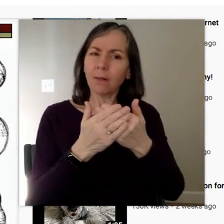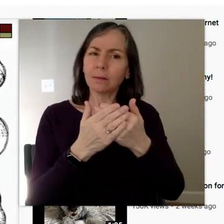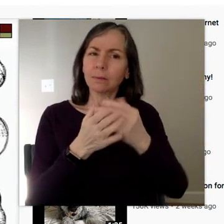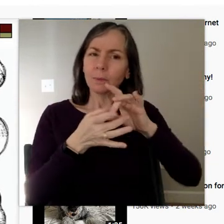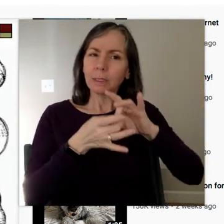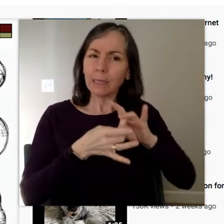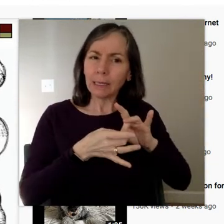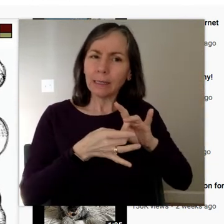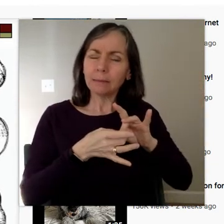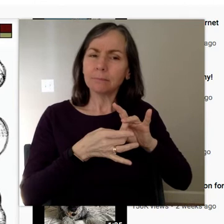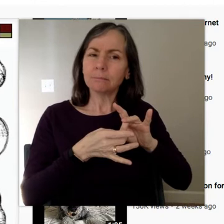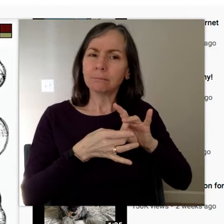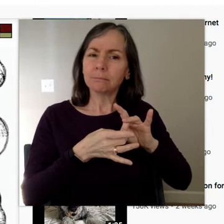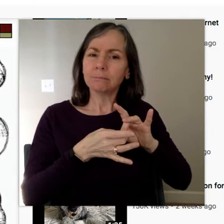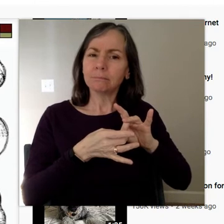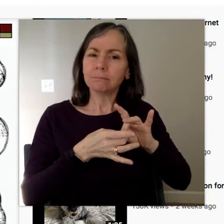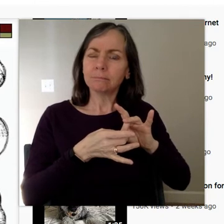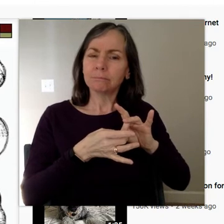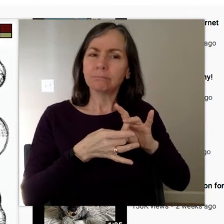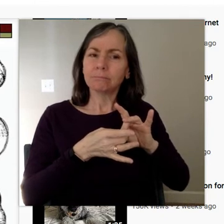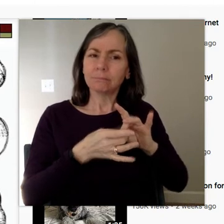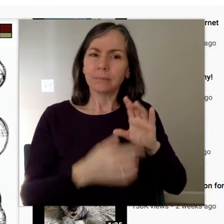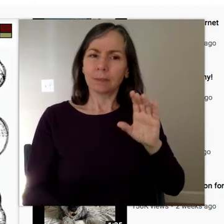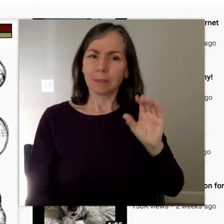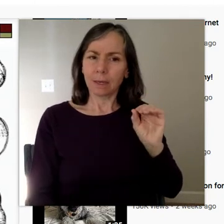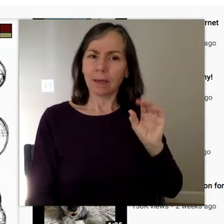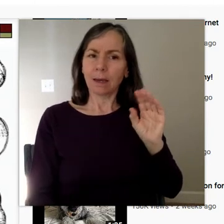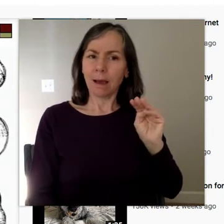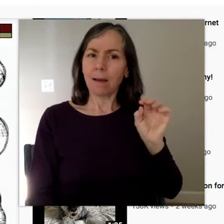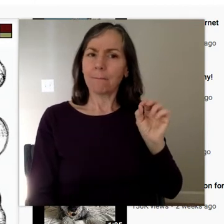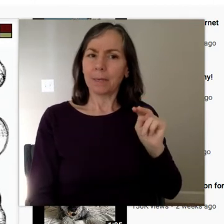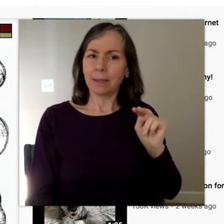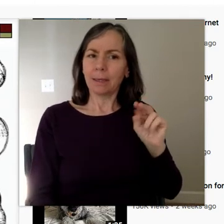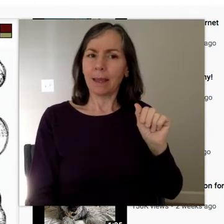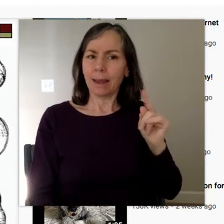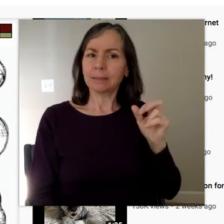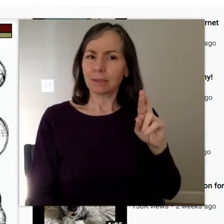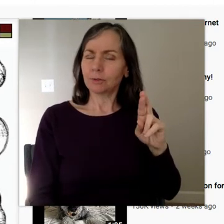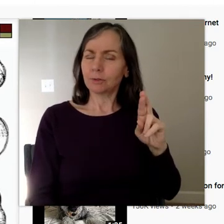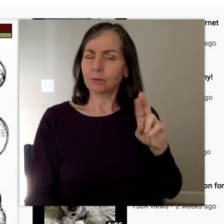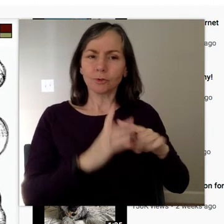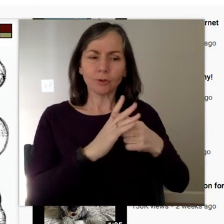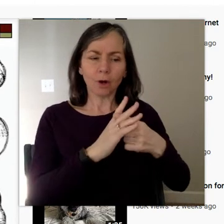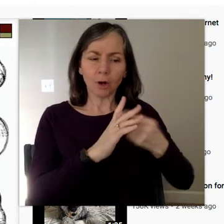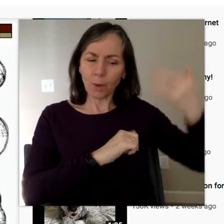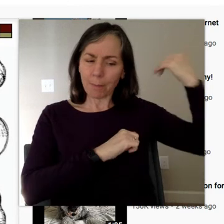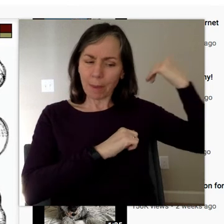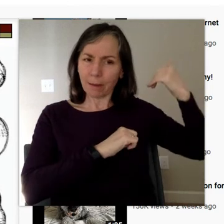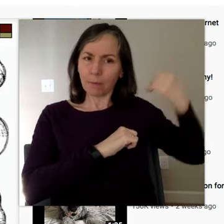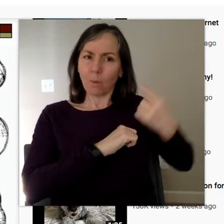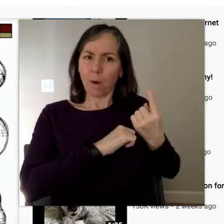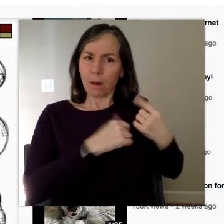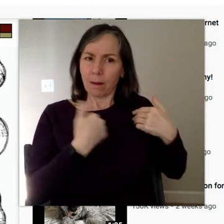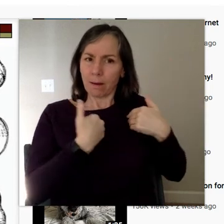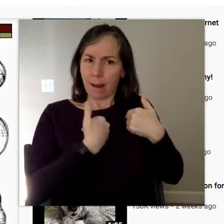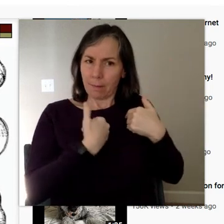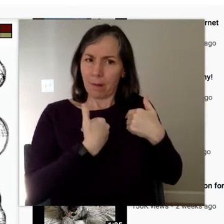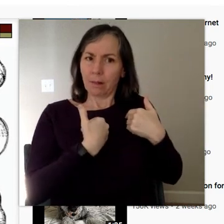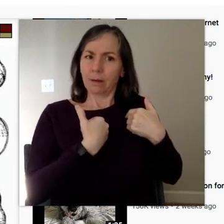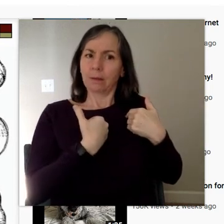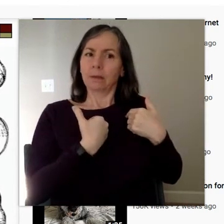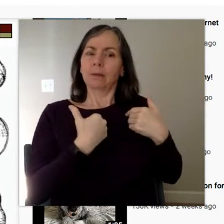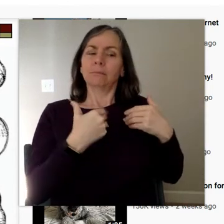something, a common ancestor. We all came from something and then branched off into